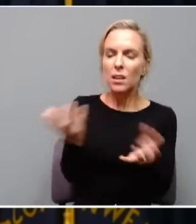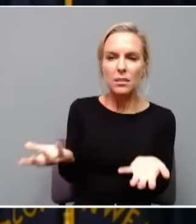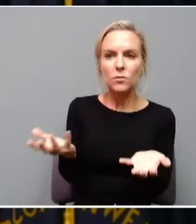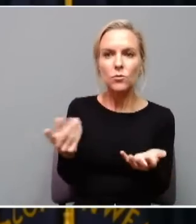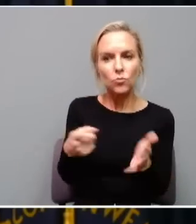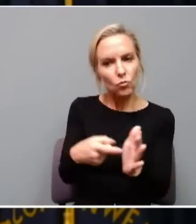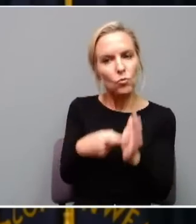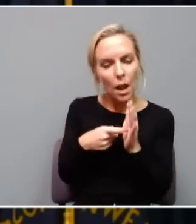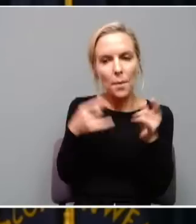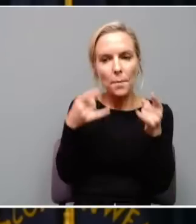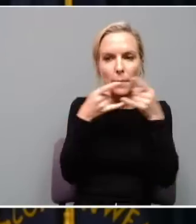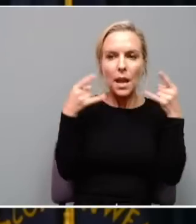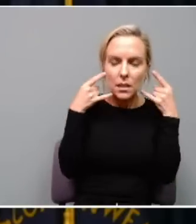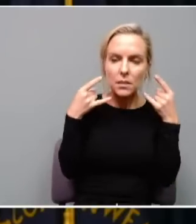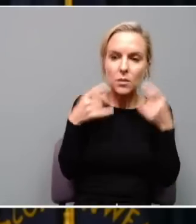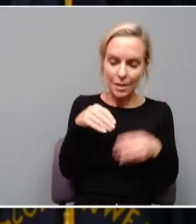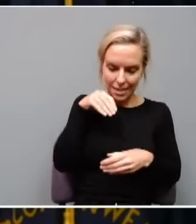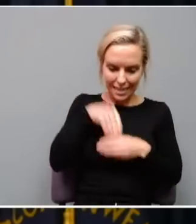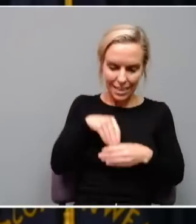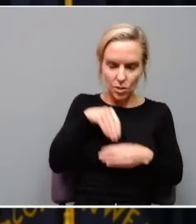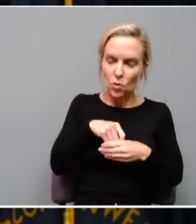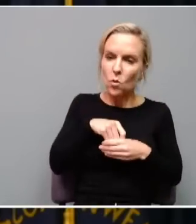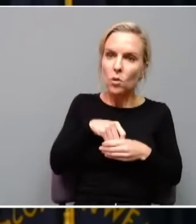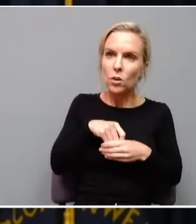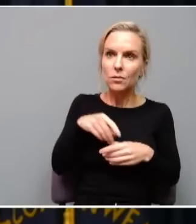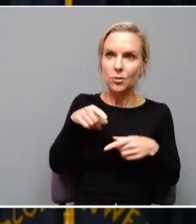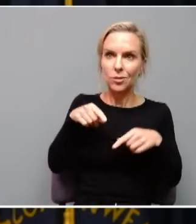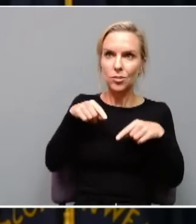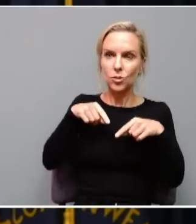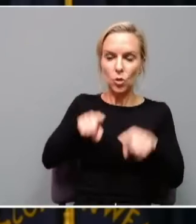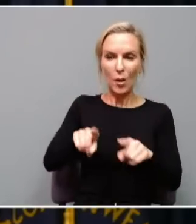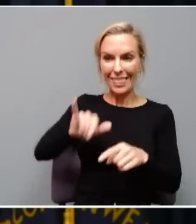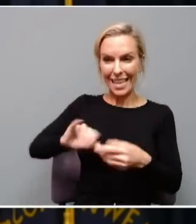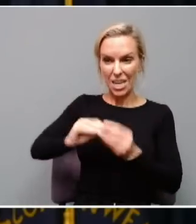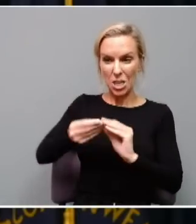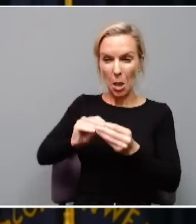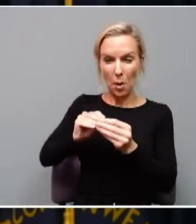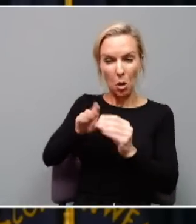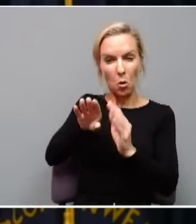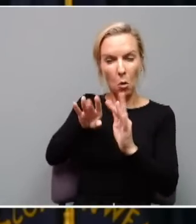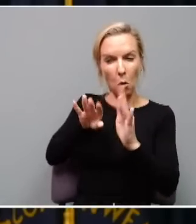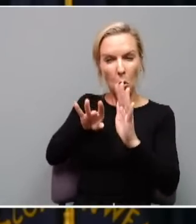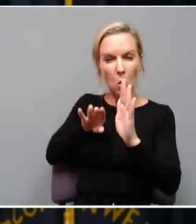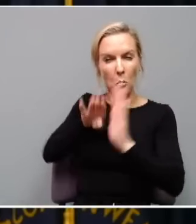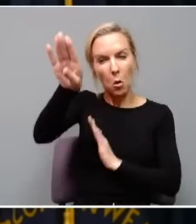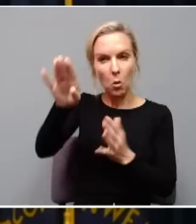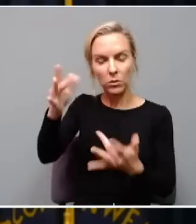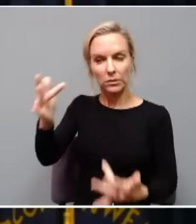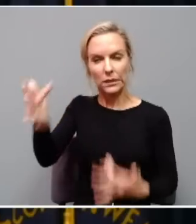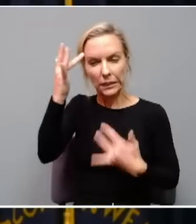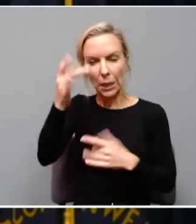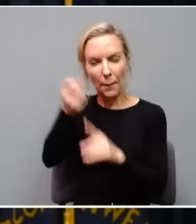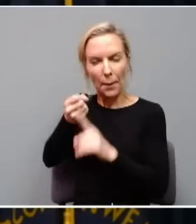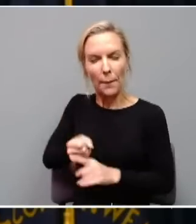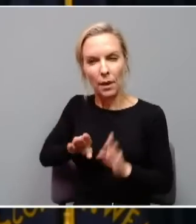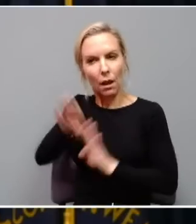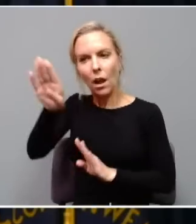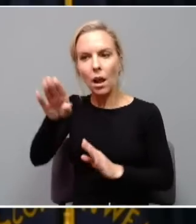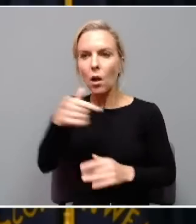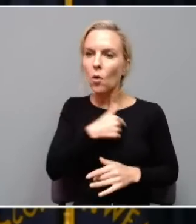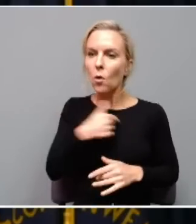when people are indoors just during this really terrible surge. It works. It's worked 3 times. The fact that we couldn't do it this